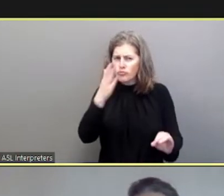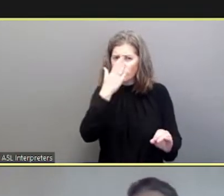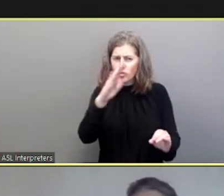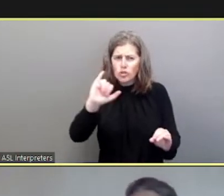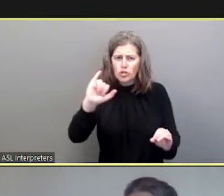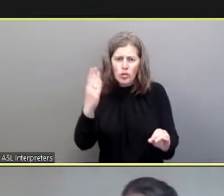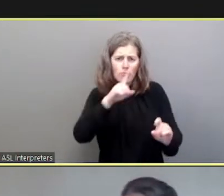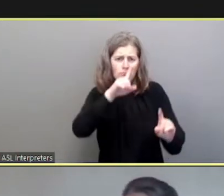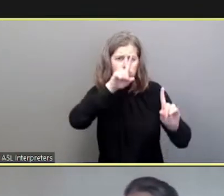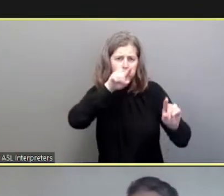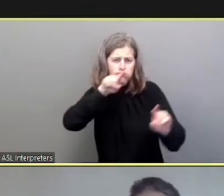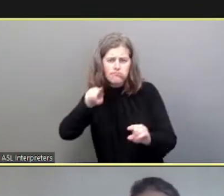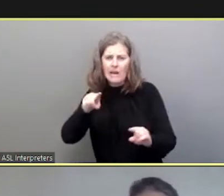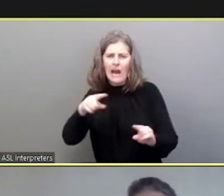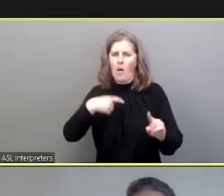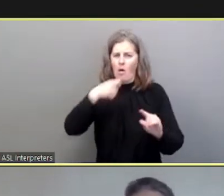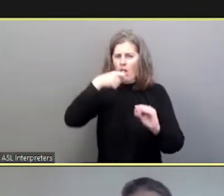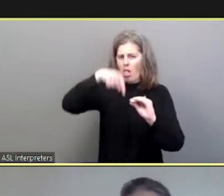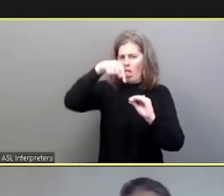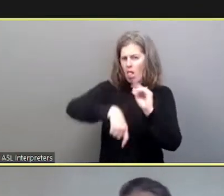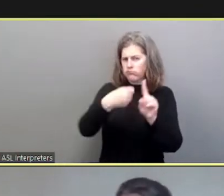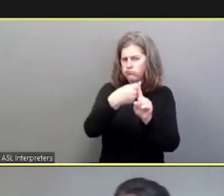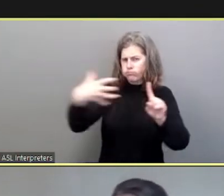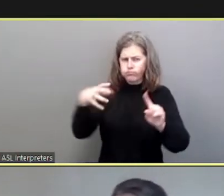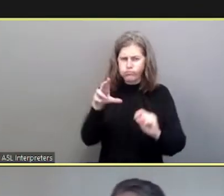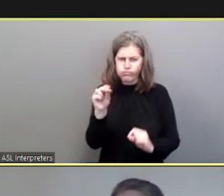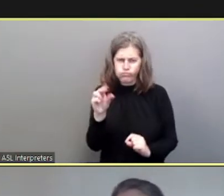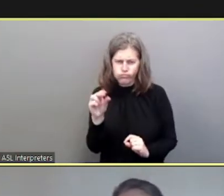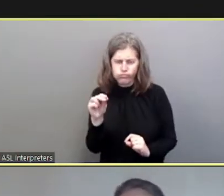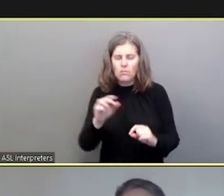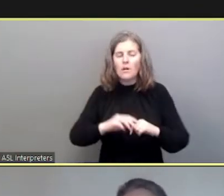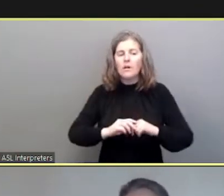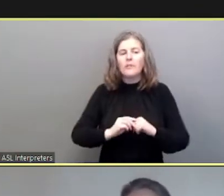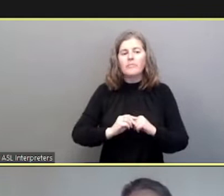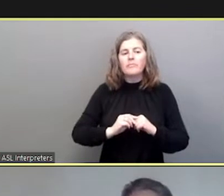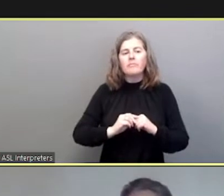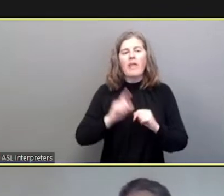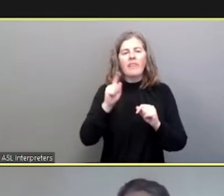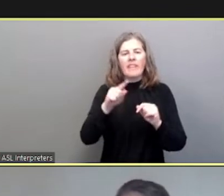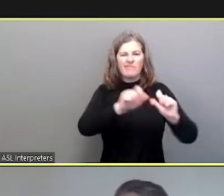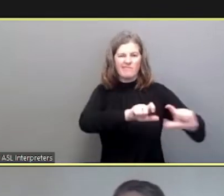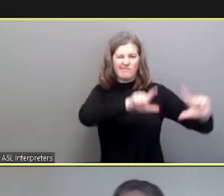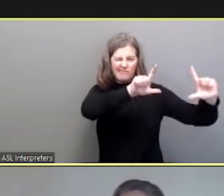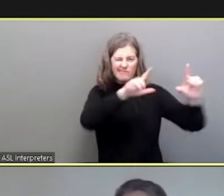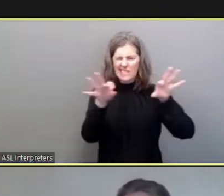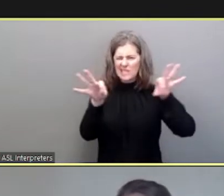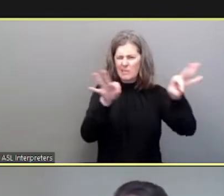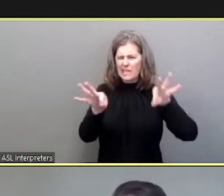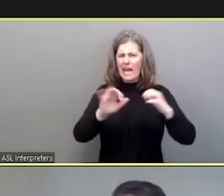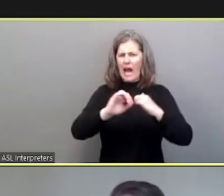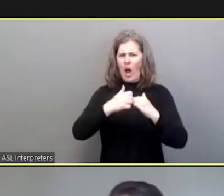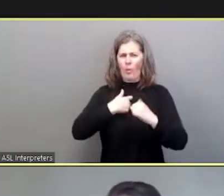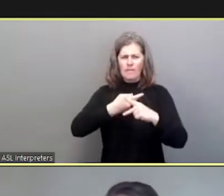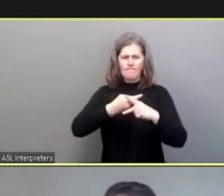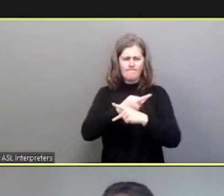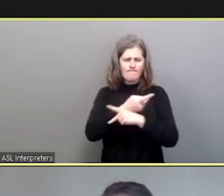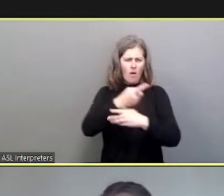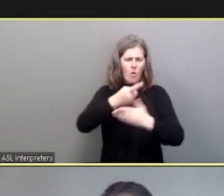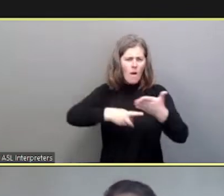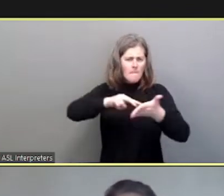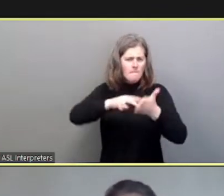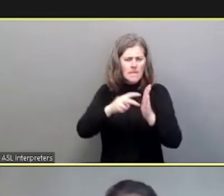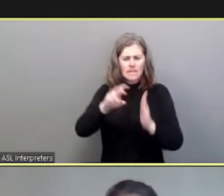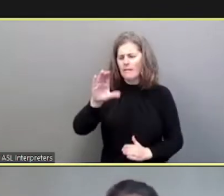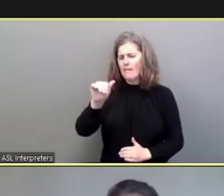it. So I'm not going to go into a lot of details, but this just explains how do we calculate a case rate, which is really